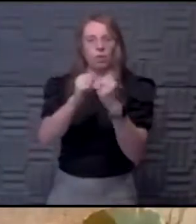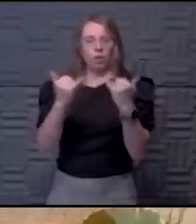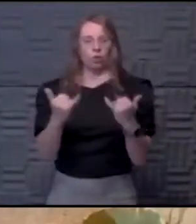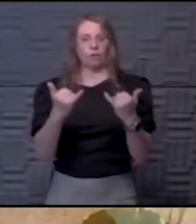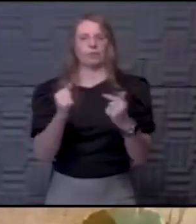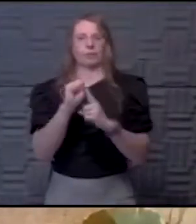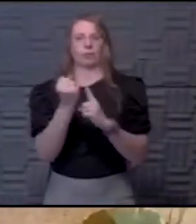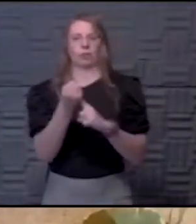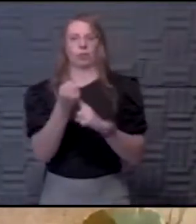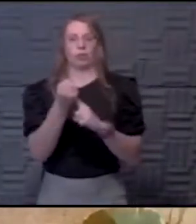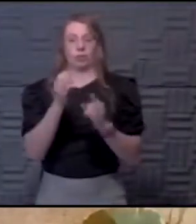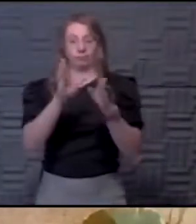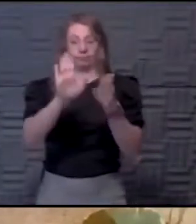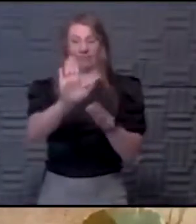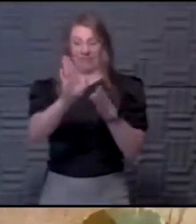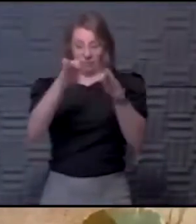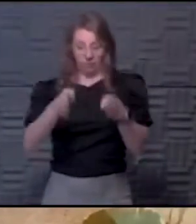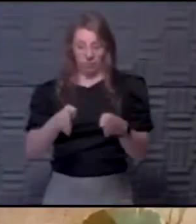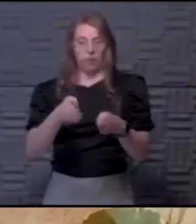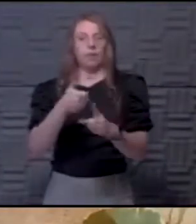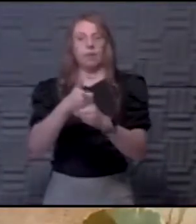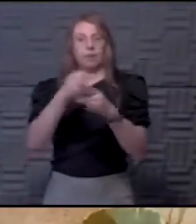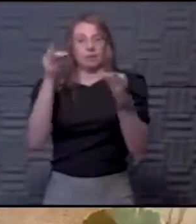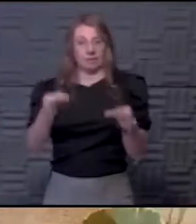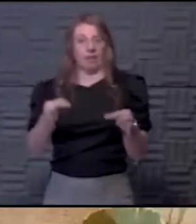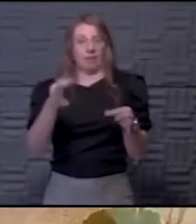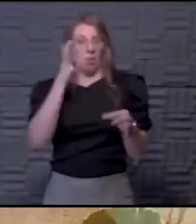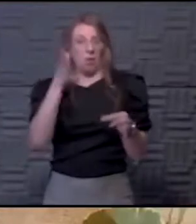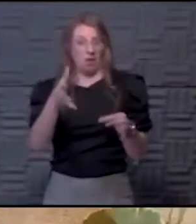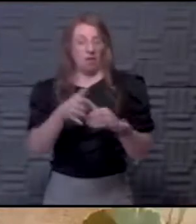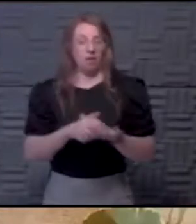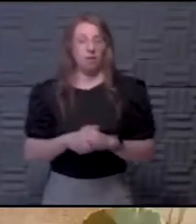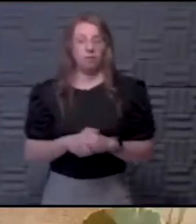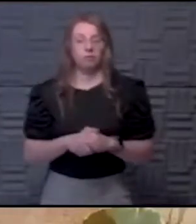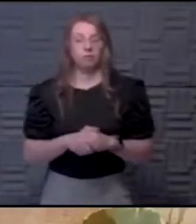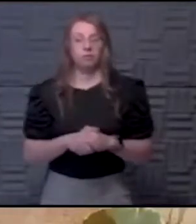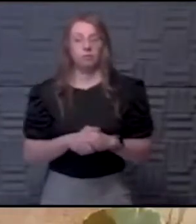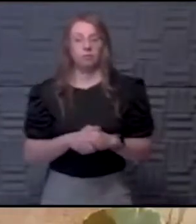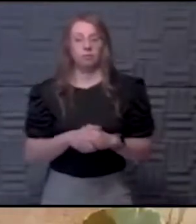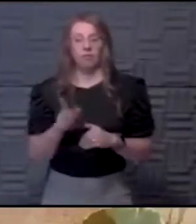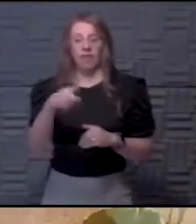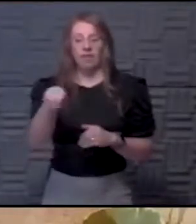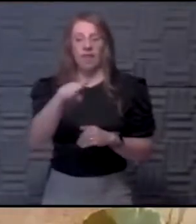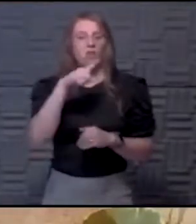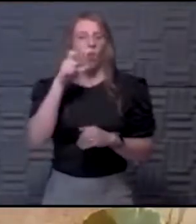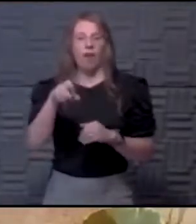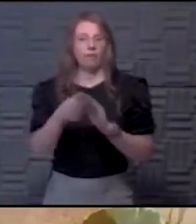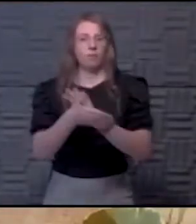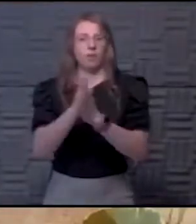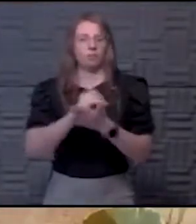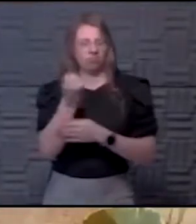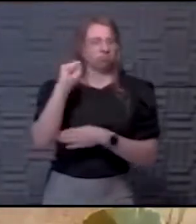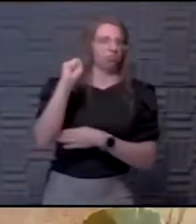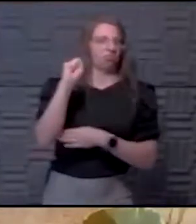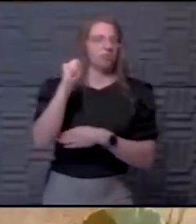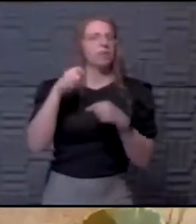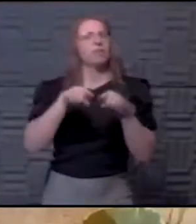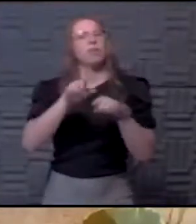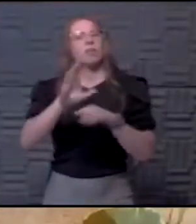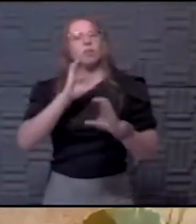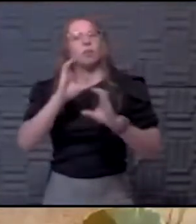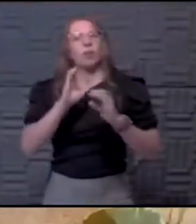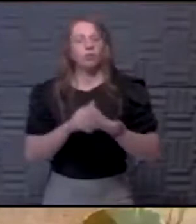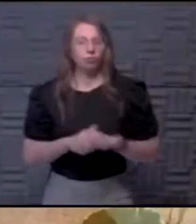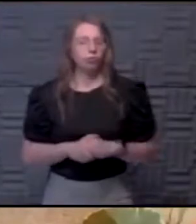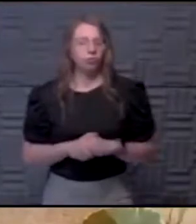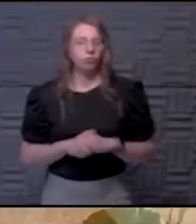situation of the individual who's making that decision, then they don't have to be defensive in their communication. And